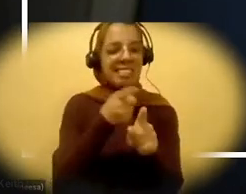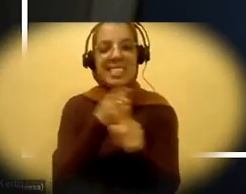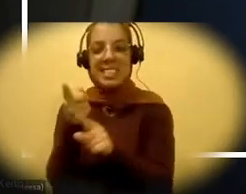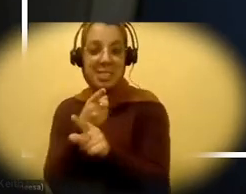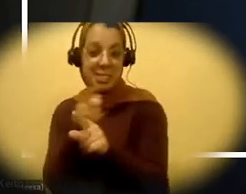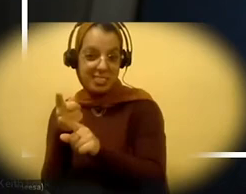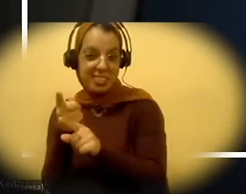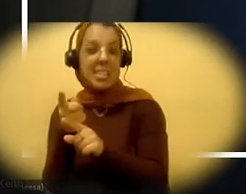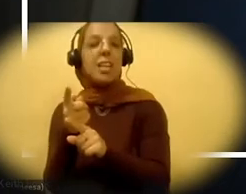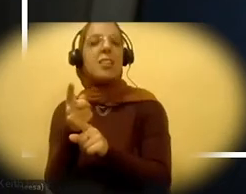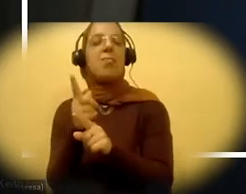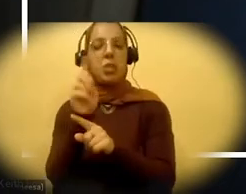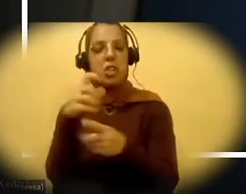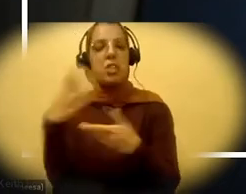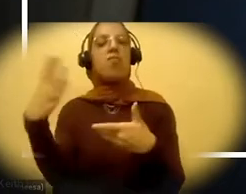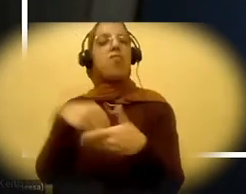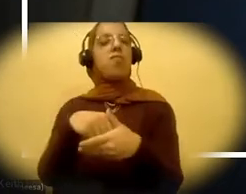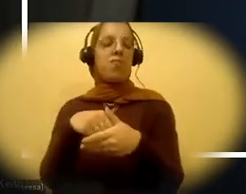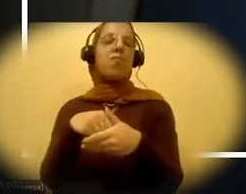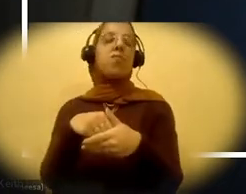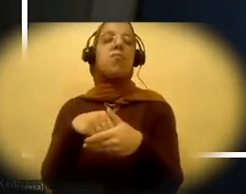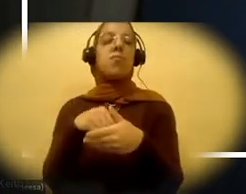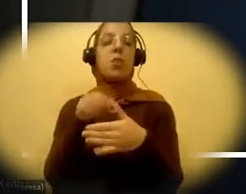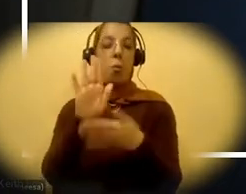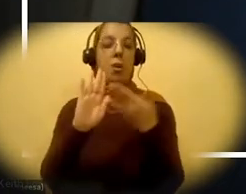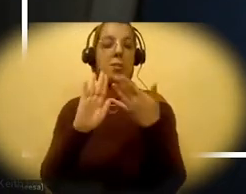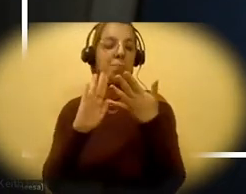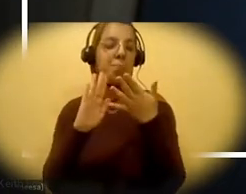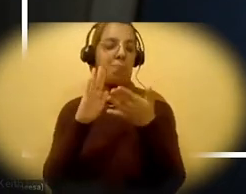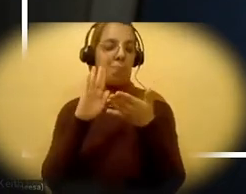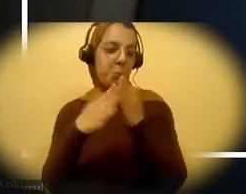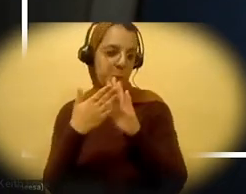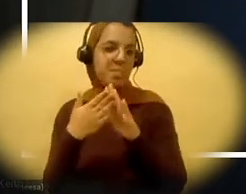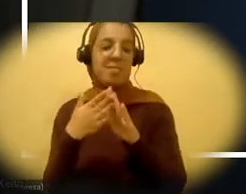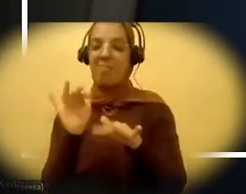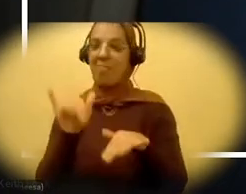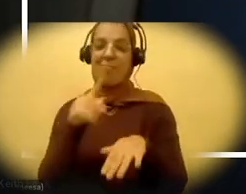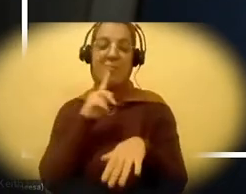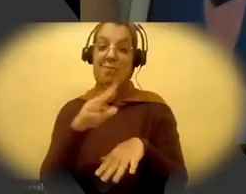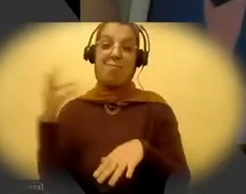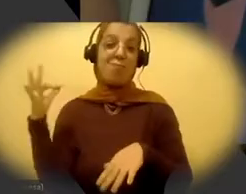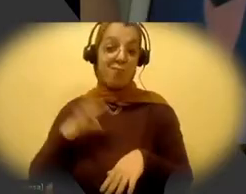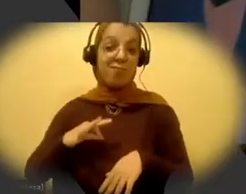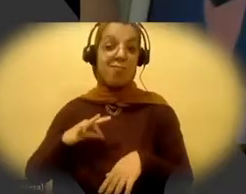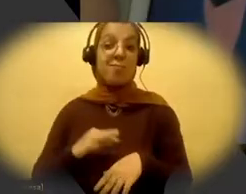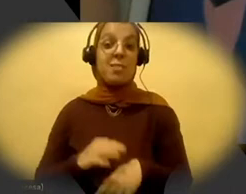any fragment, it's very valuable. Mm-hmm.